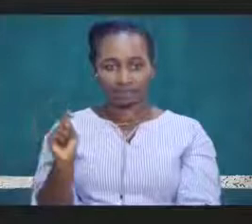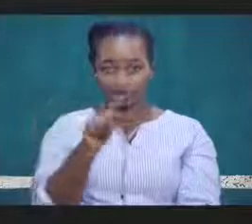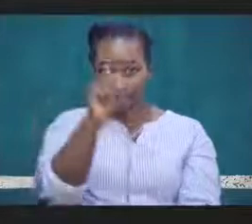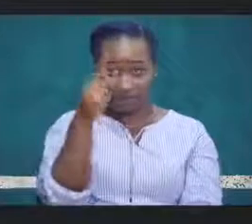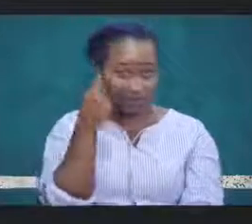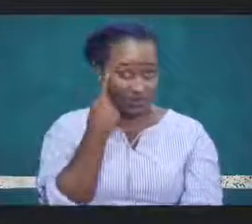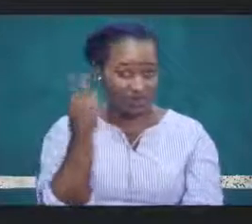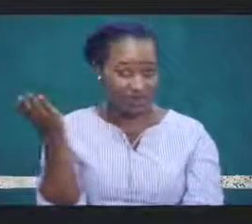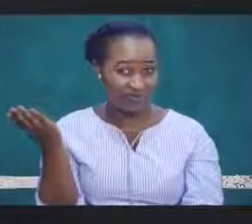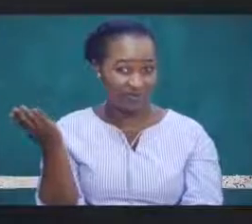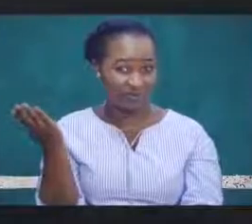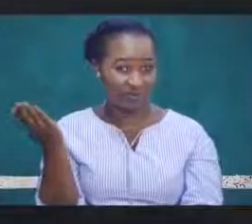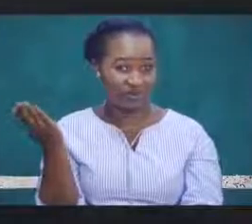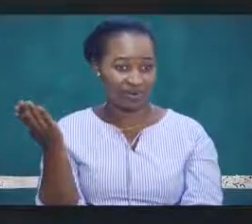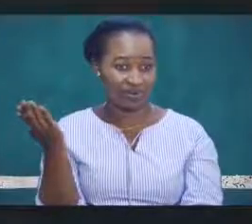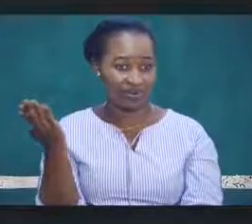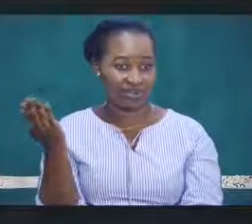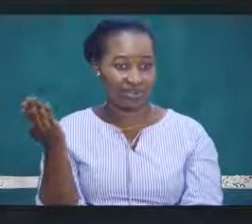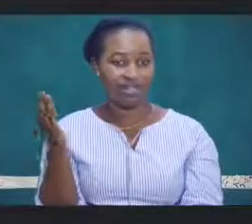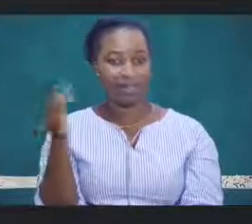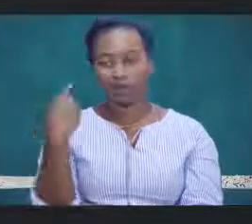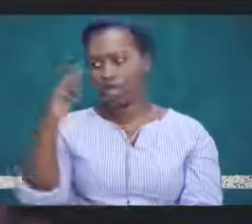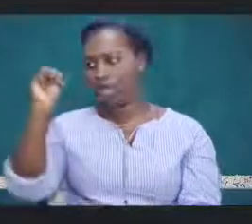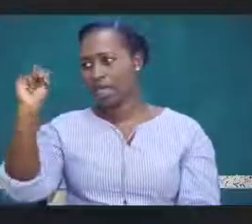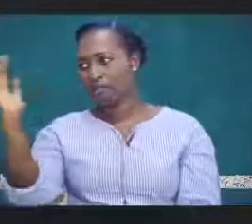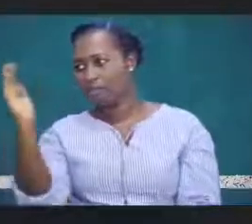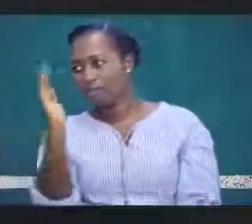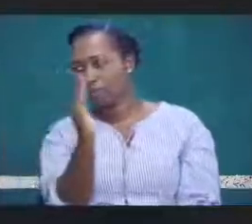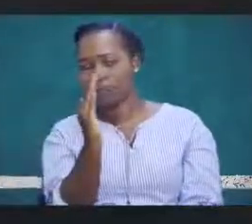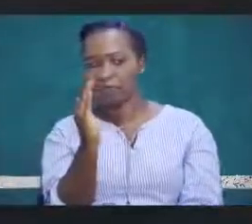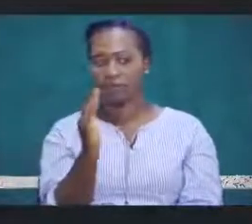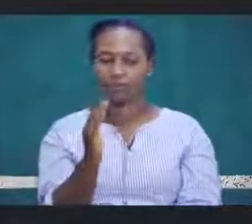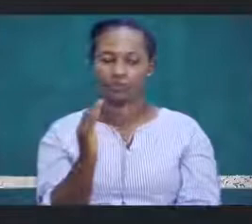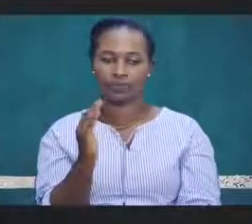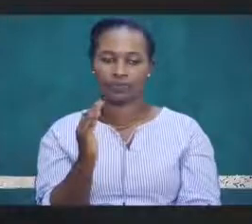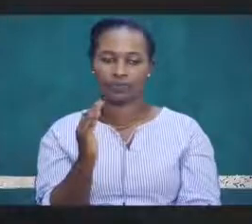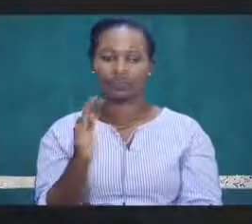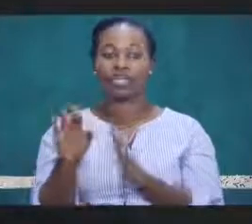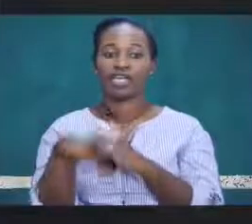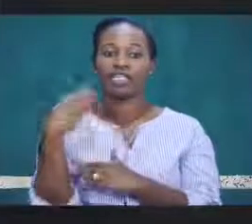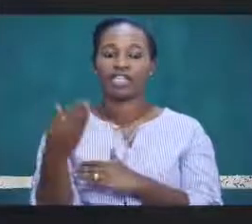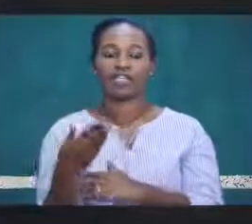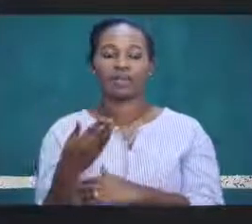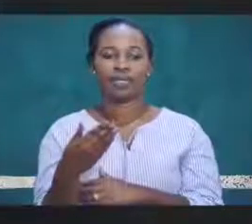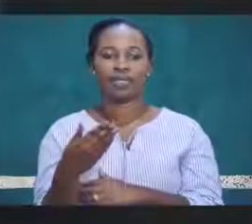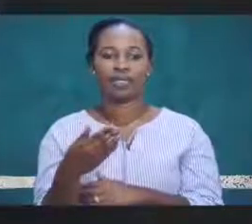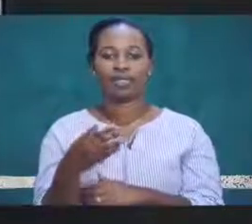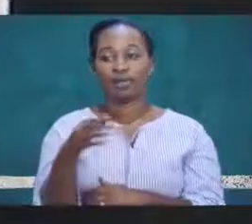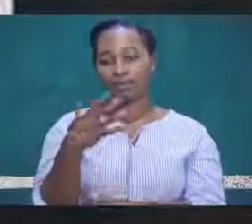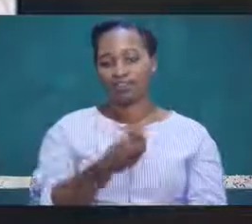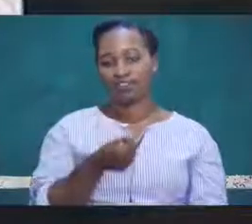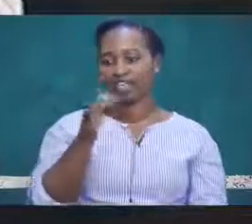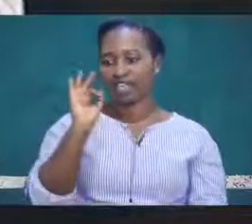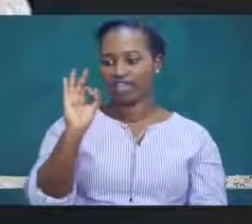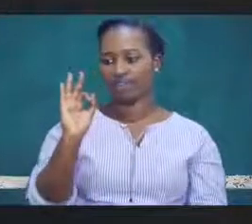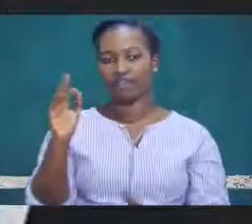this? Just factorizing M. That's what we have done. And so this is going to be F